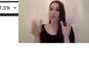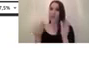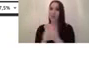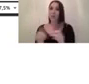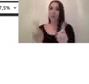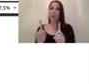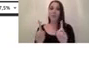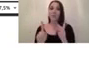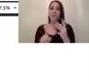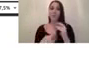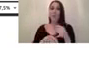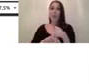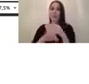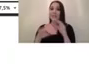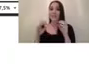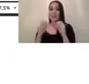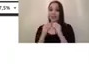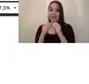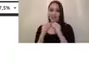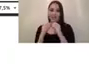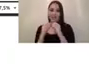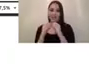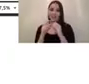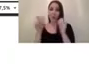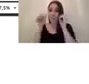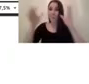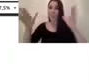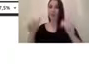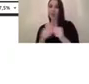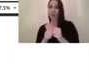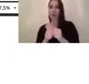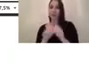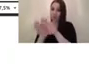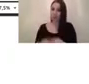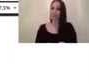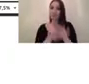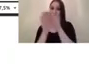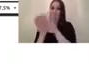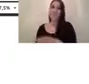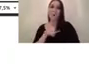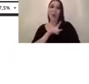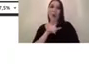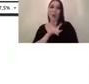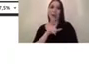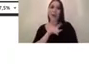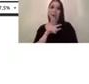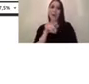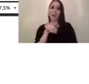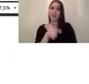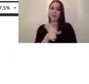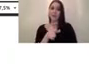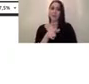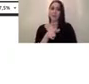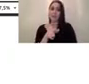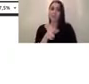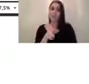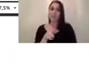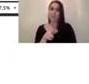And why they're really popular? Well, basically because they're plug and play, first of all.